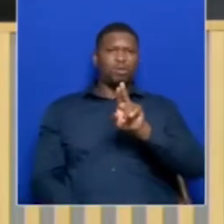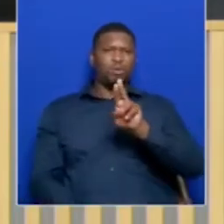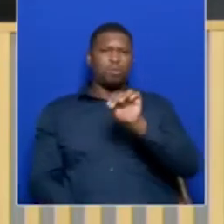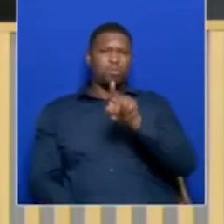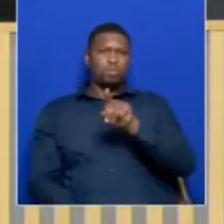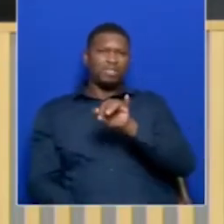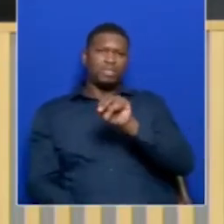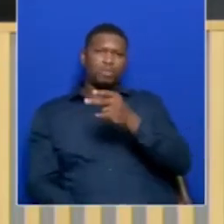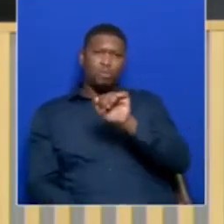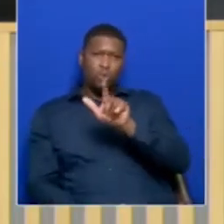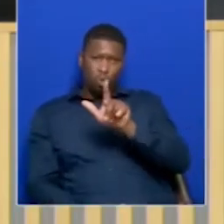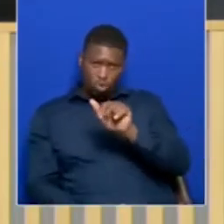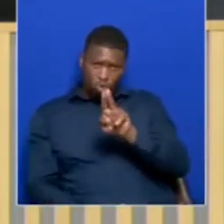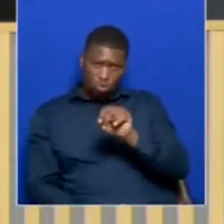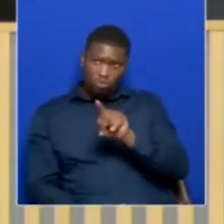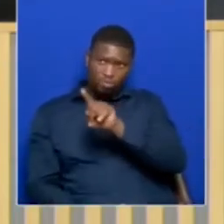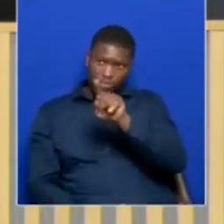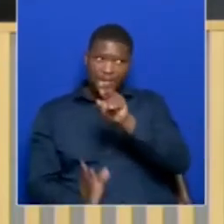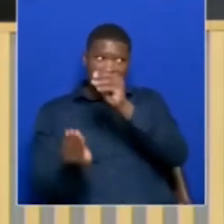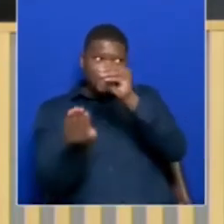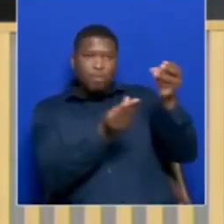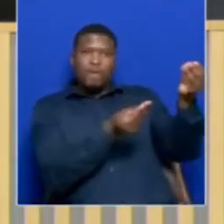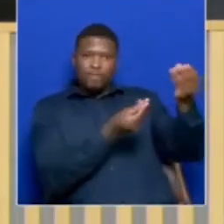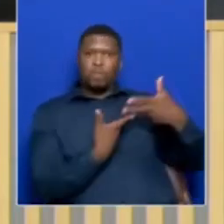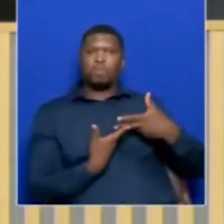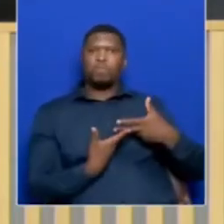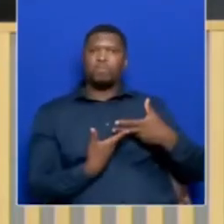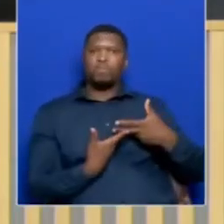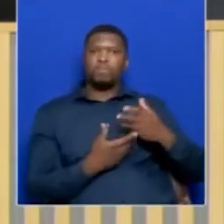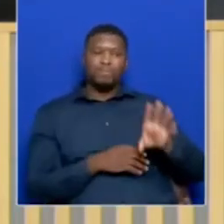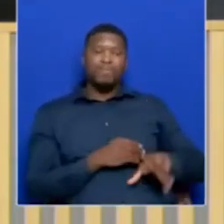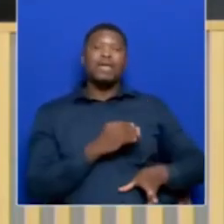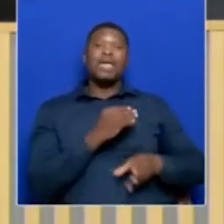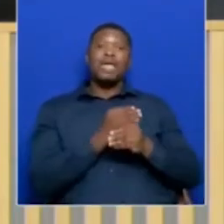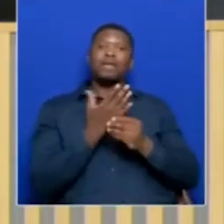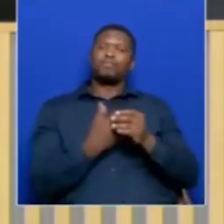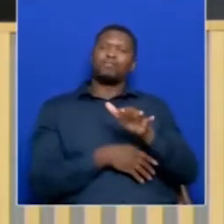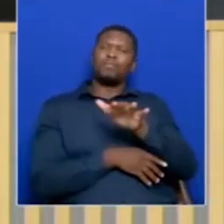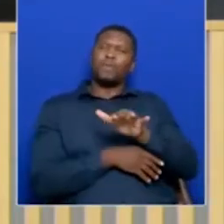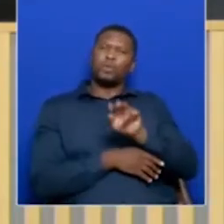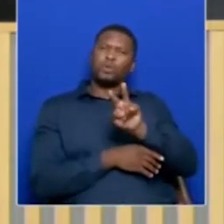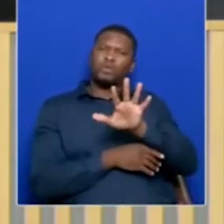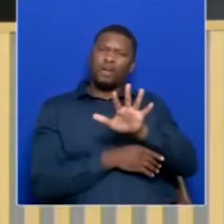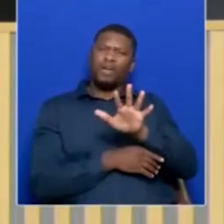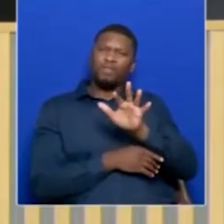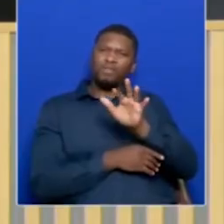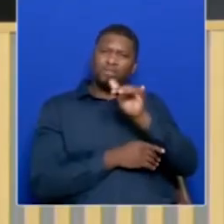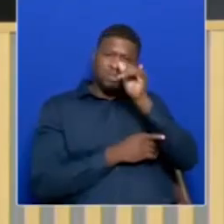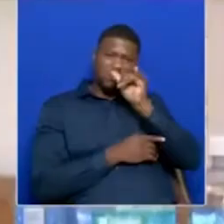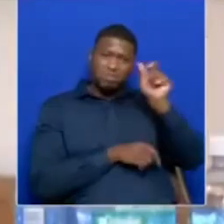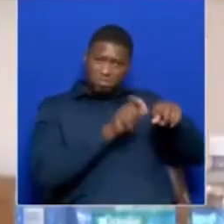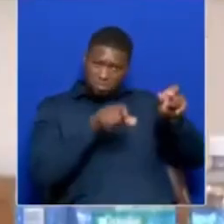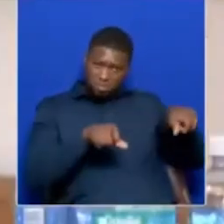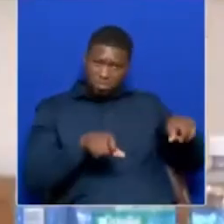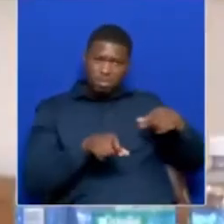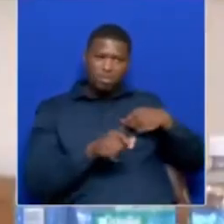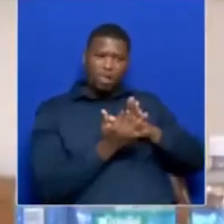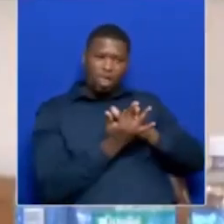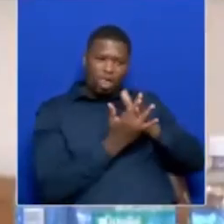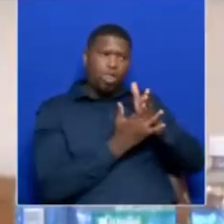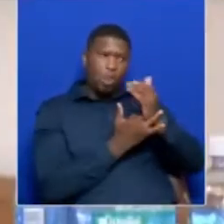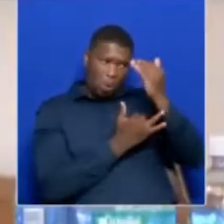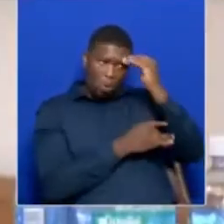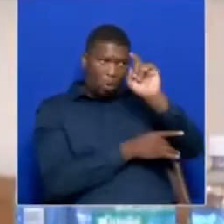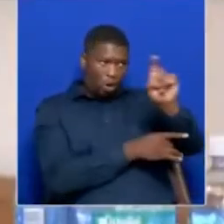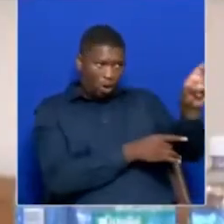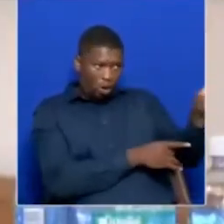this group of 25 suspects, I had to infiltrate the group. That's how I got to know these people. Okay, then if I understand you correctly, you